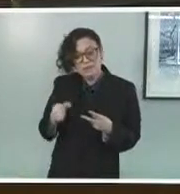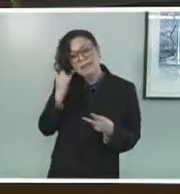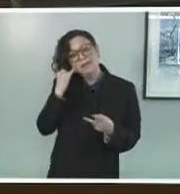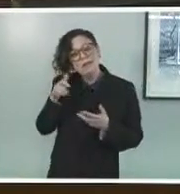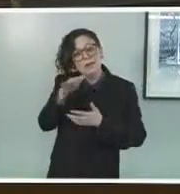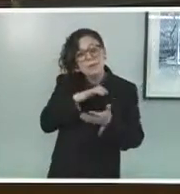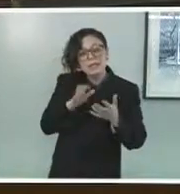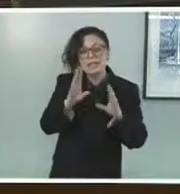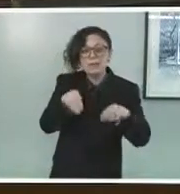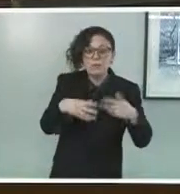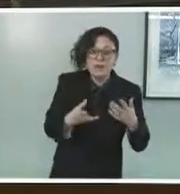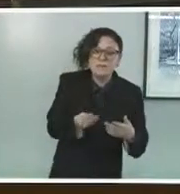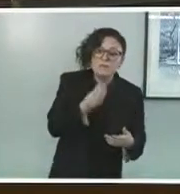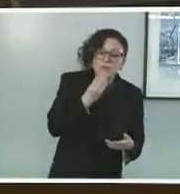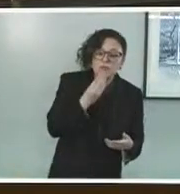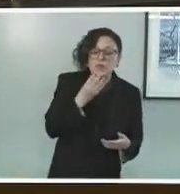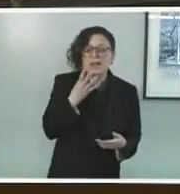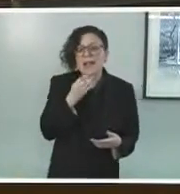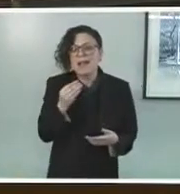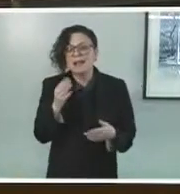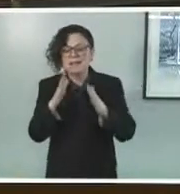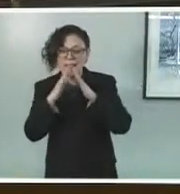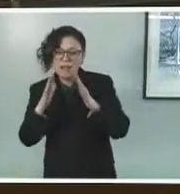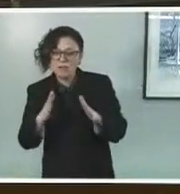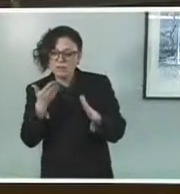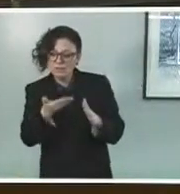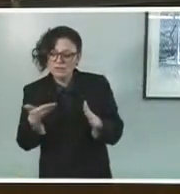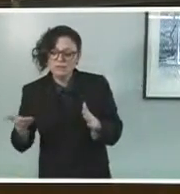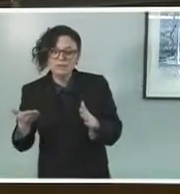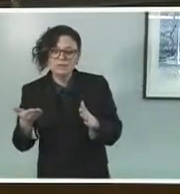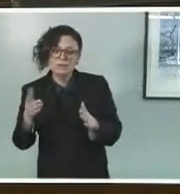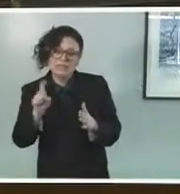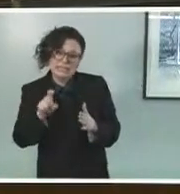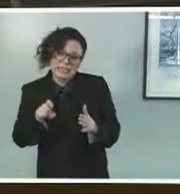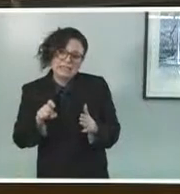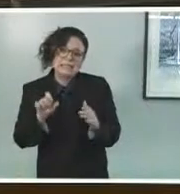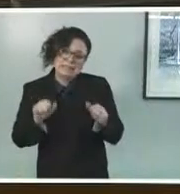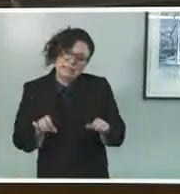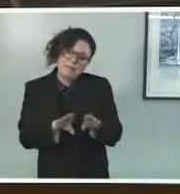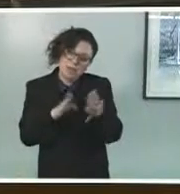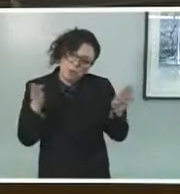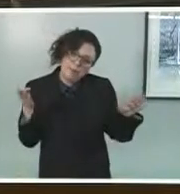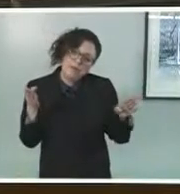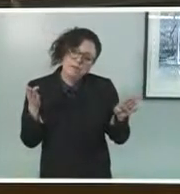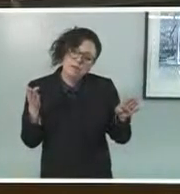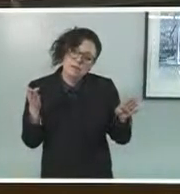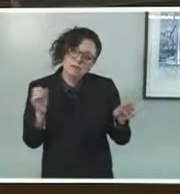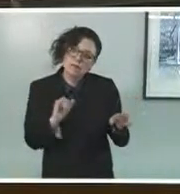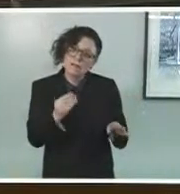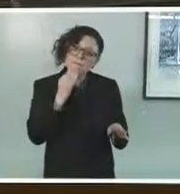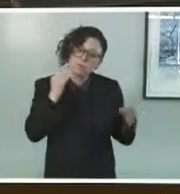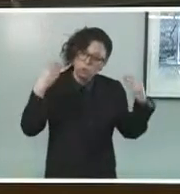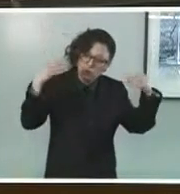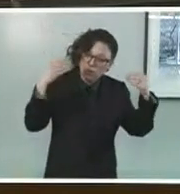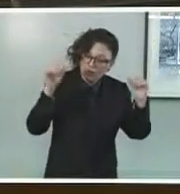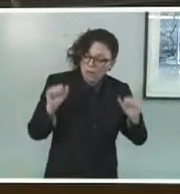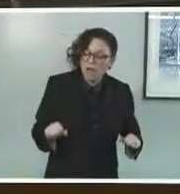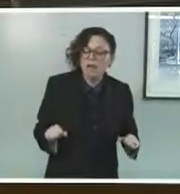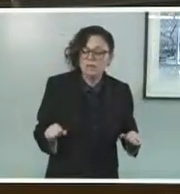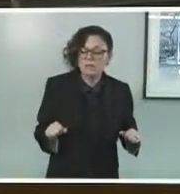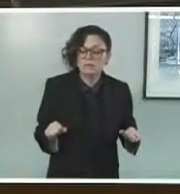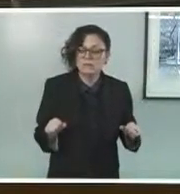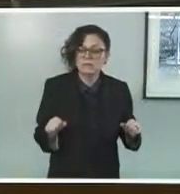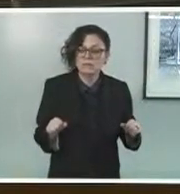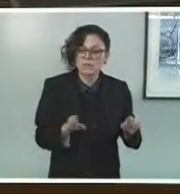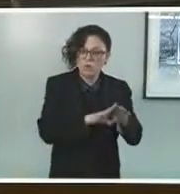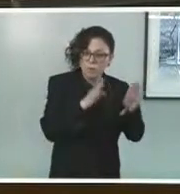provide food and household necessities, then they can be open like a grocery store would. So it will